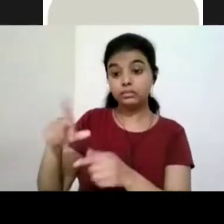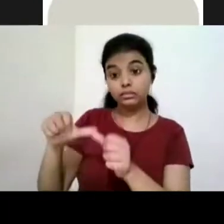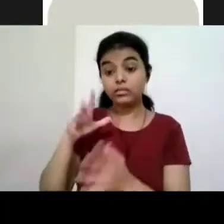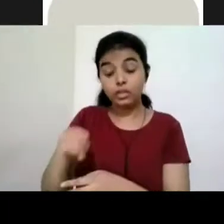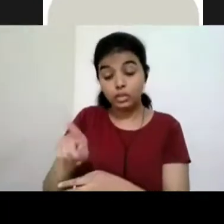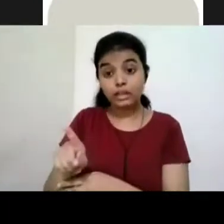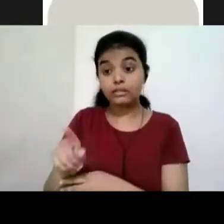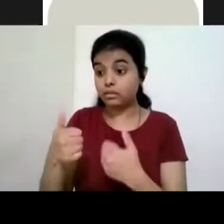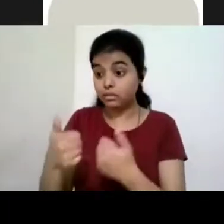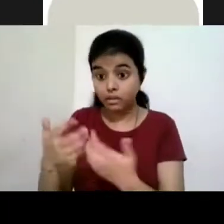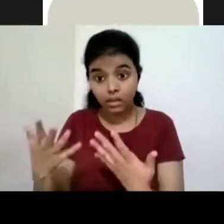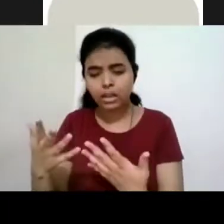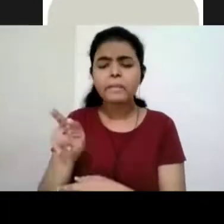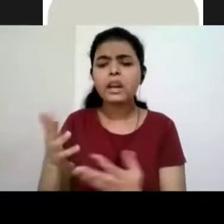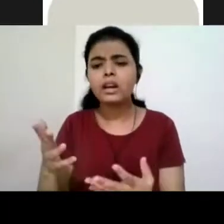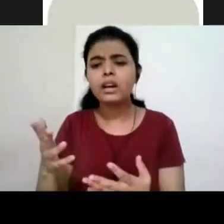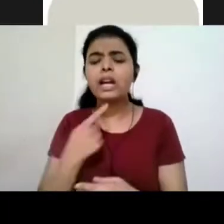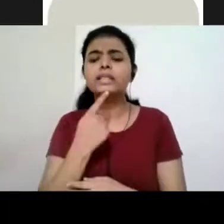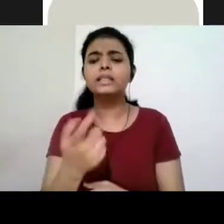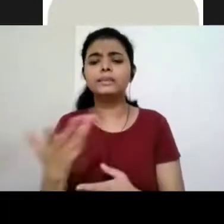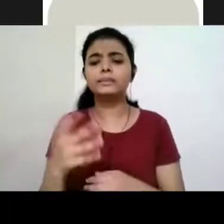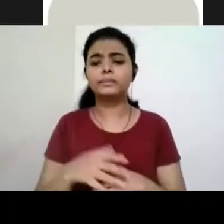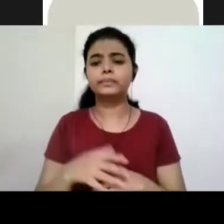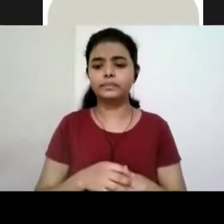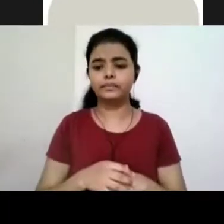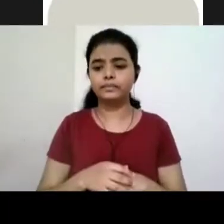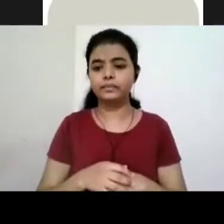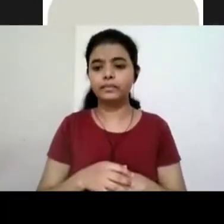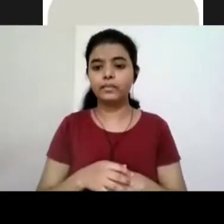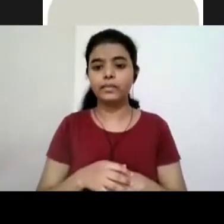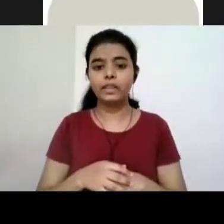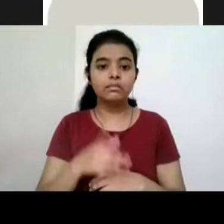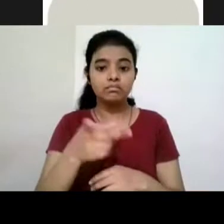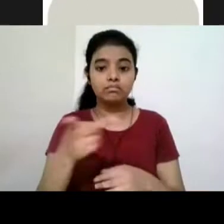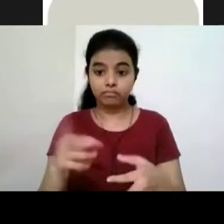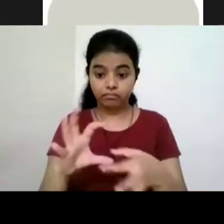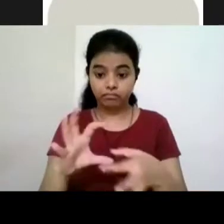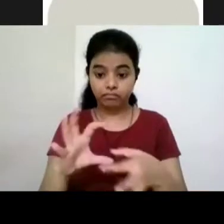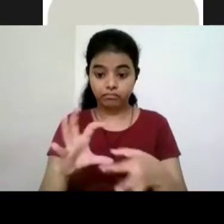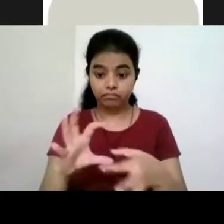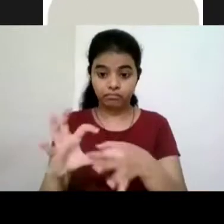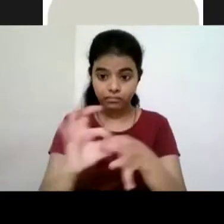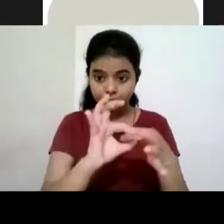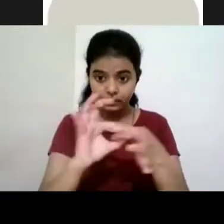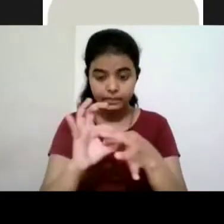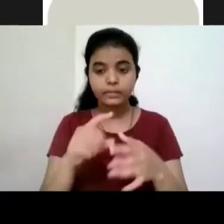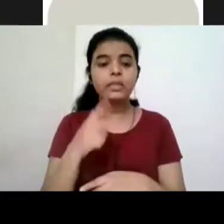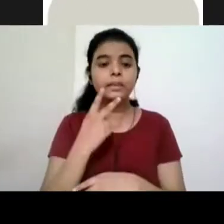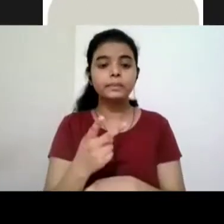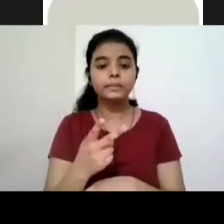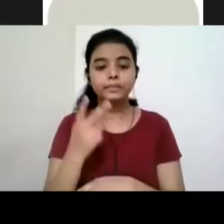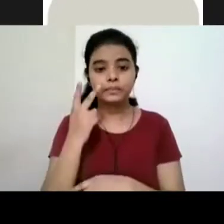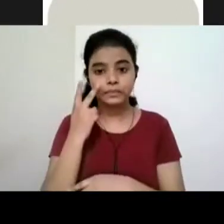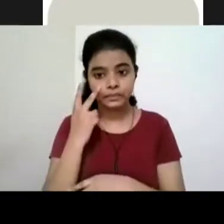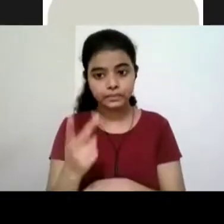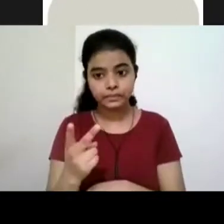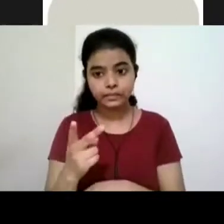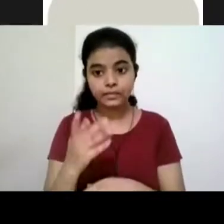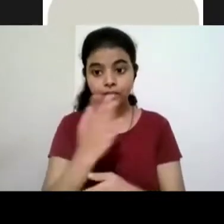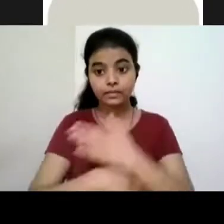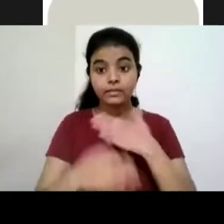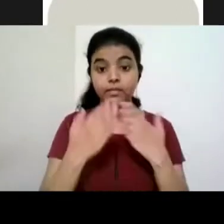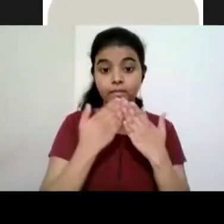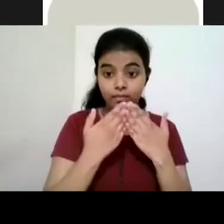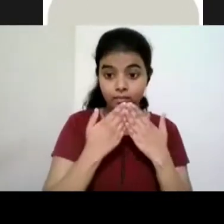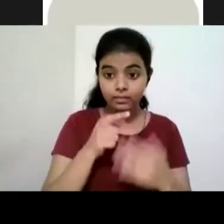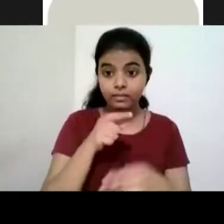meant to wield. So I would say, if we're to look at this interrelation between them, disability studies way of